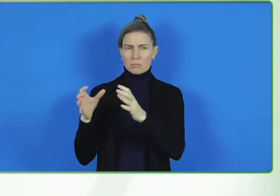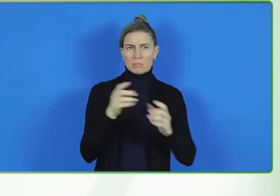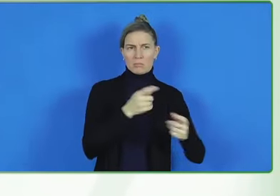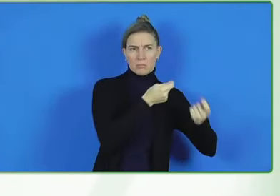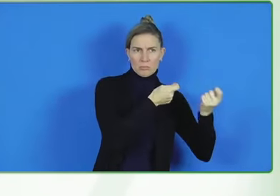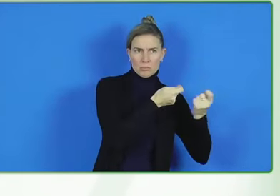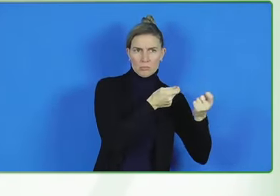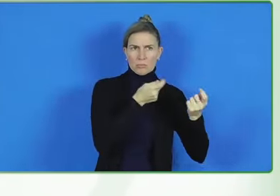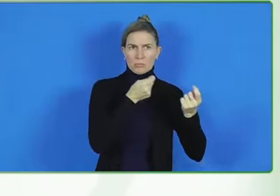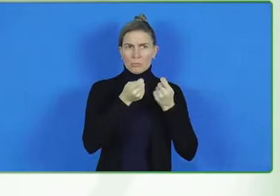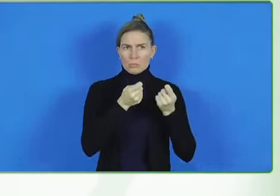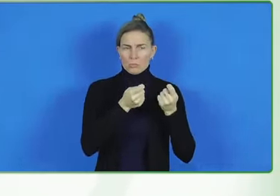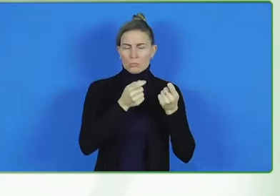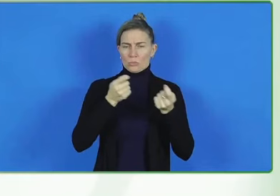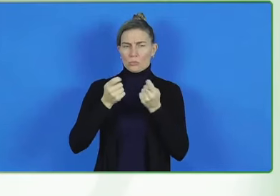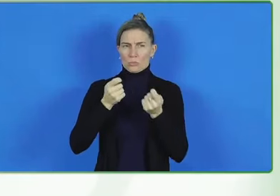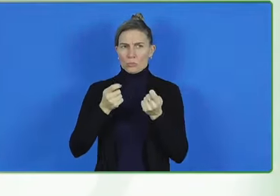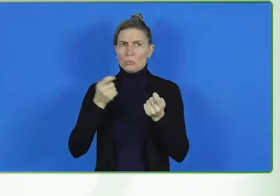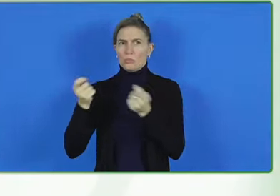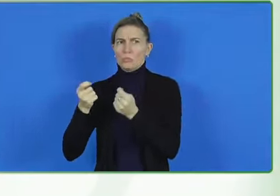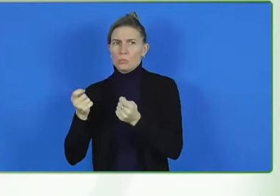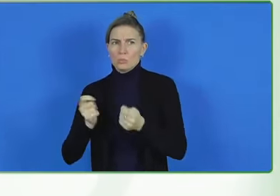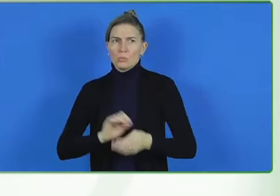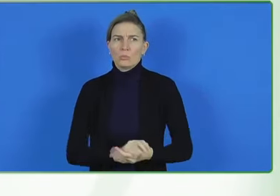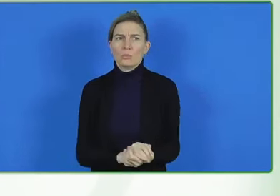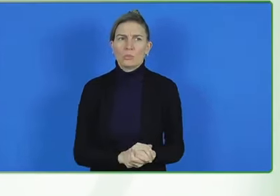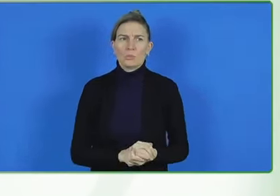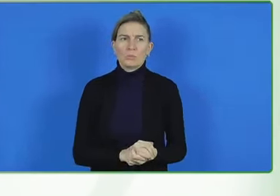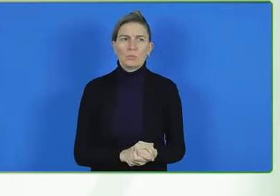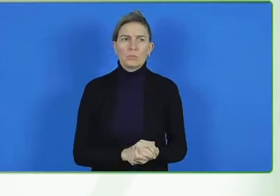and the